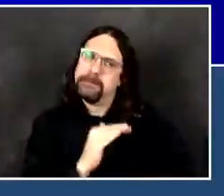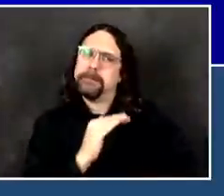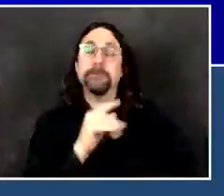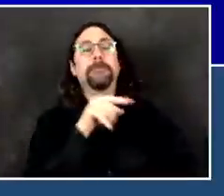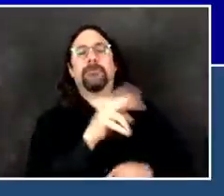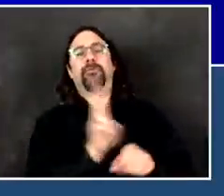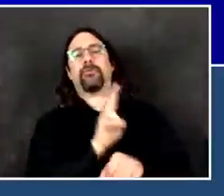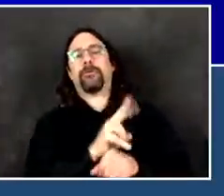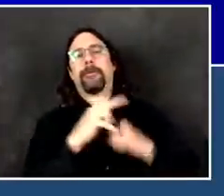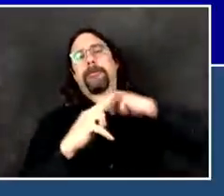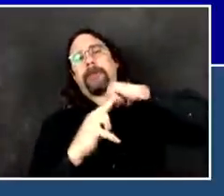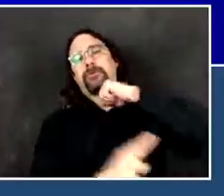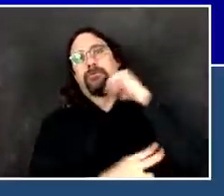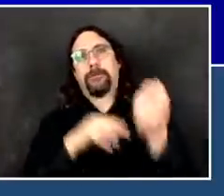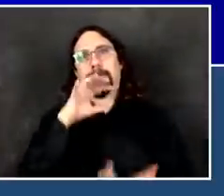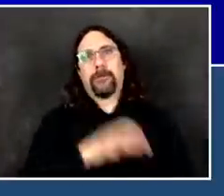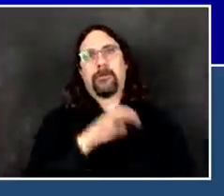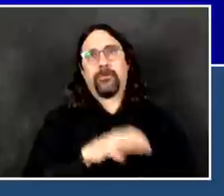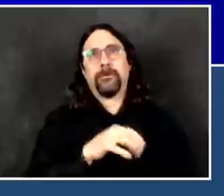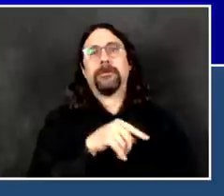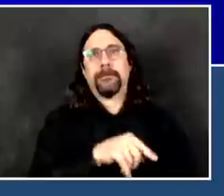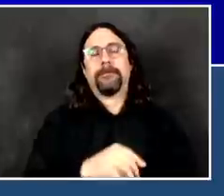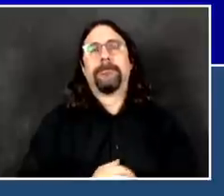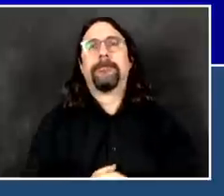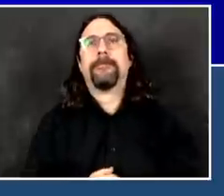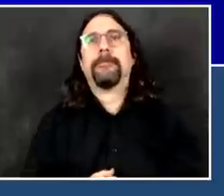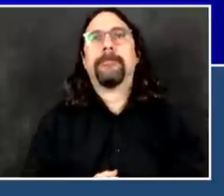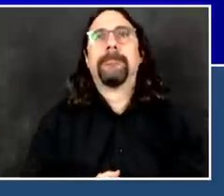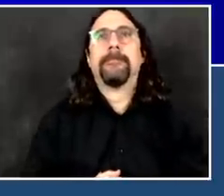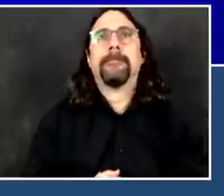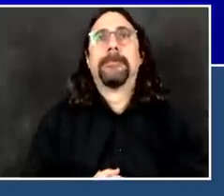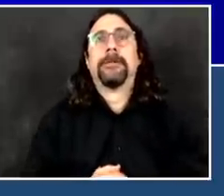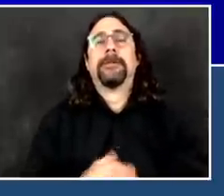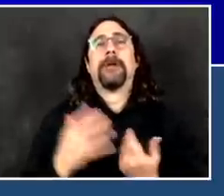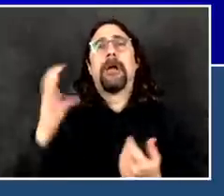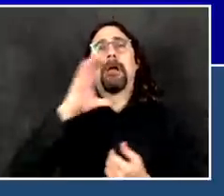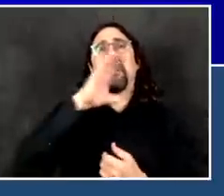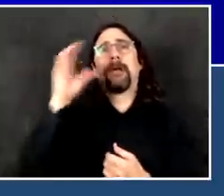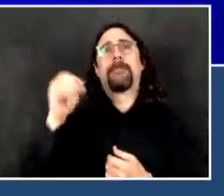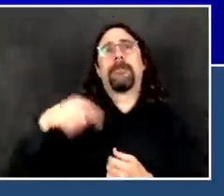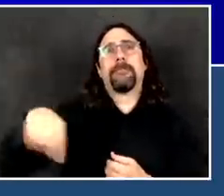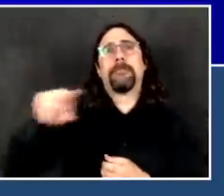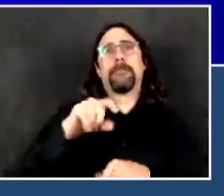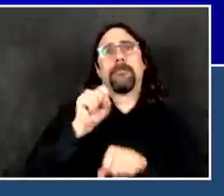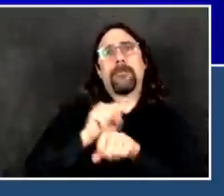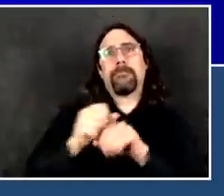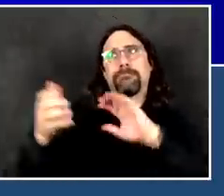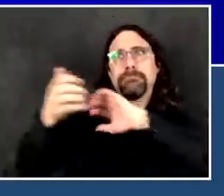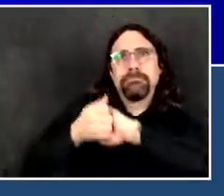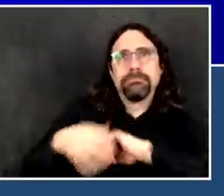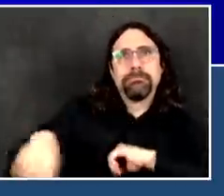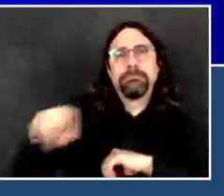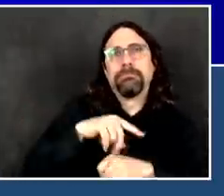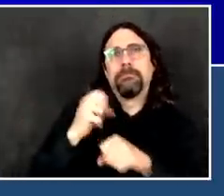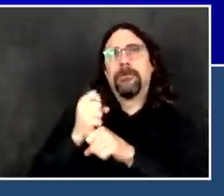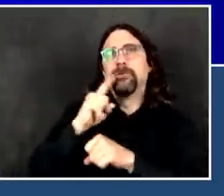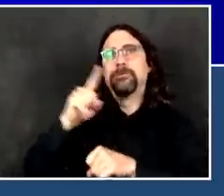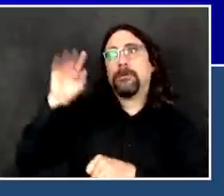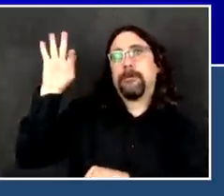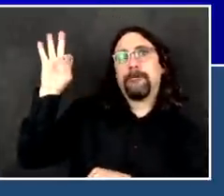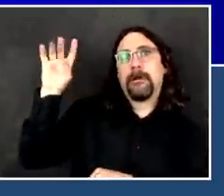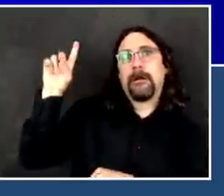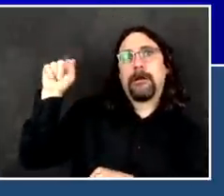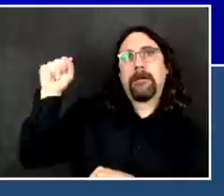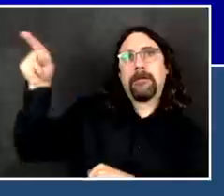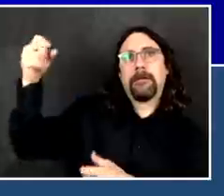to work with the FDA on the approval, but also to make clear that we would fund the effort. And so we placed an order for 3,000 of these ventilators,